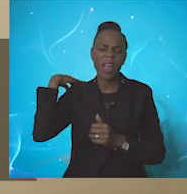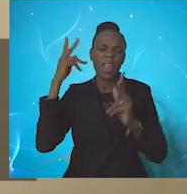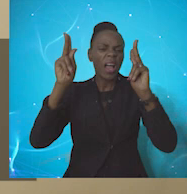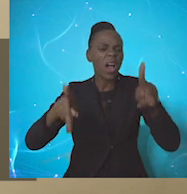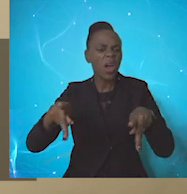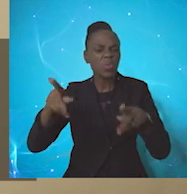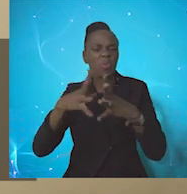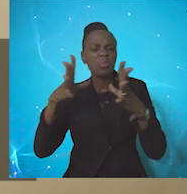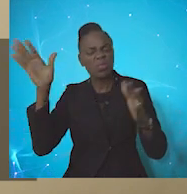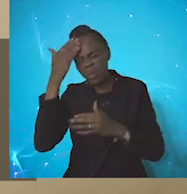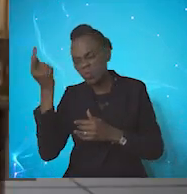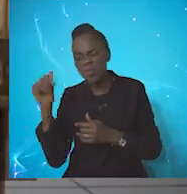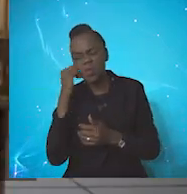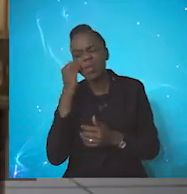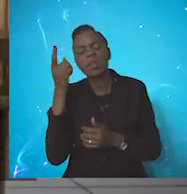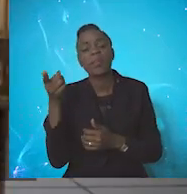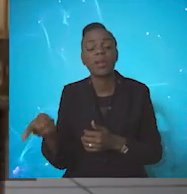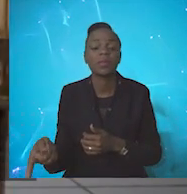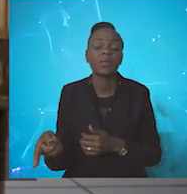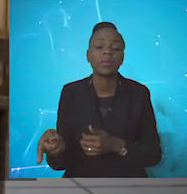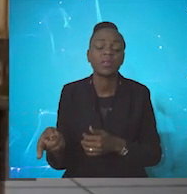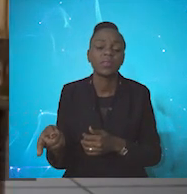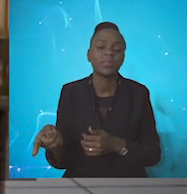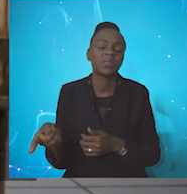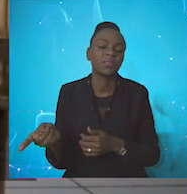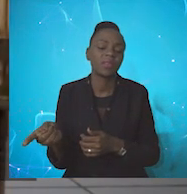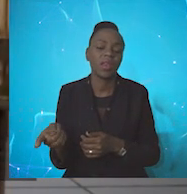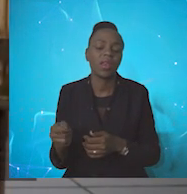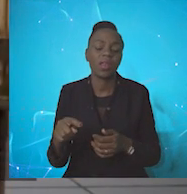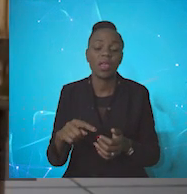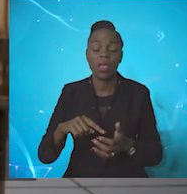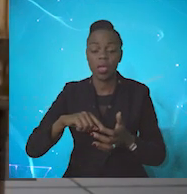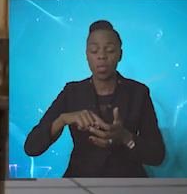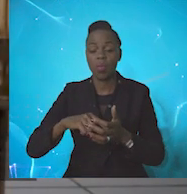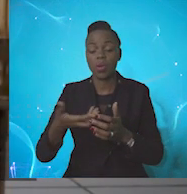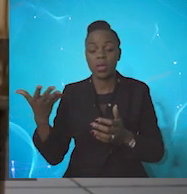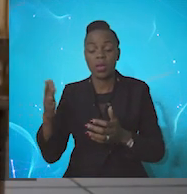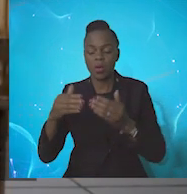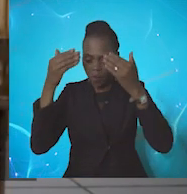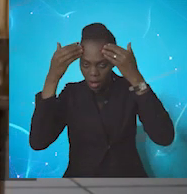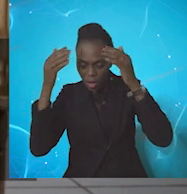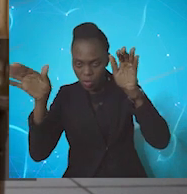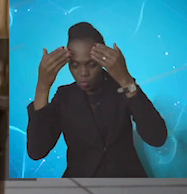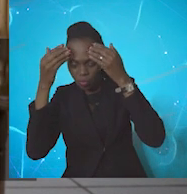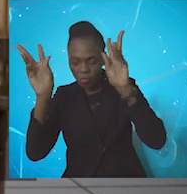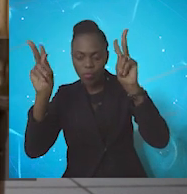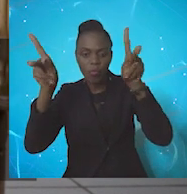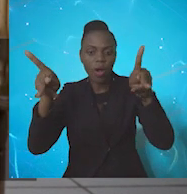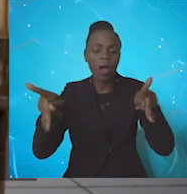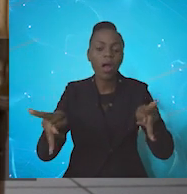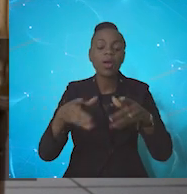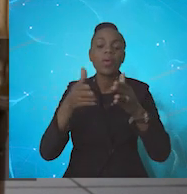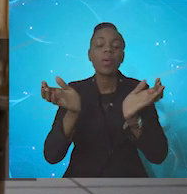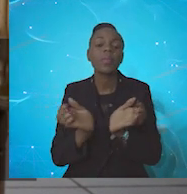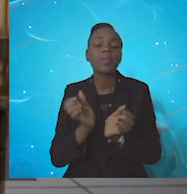know about cryptococcal meningitis. So one of our goals is to improve awareness of the community at large